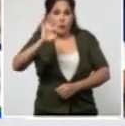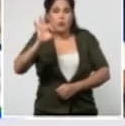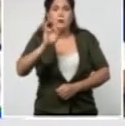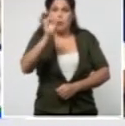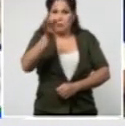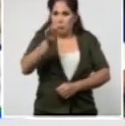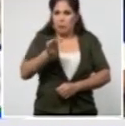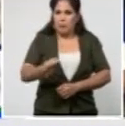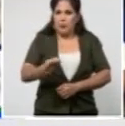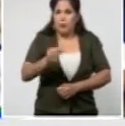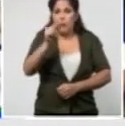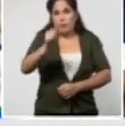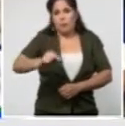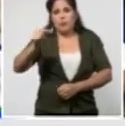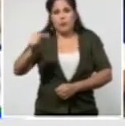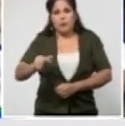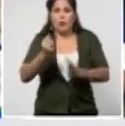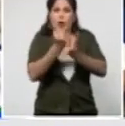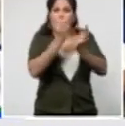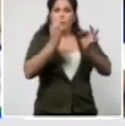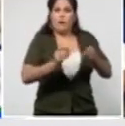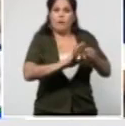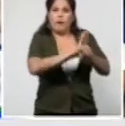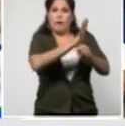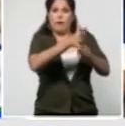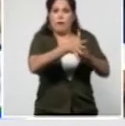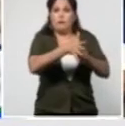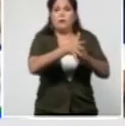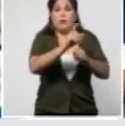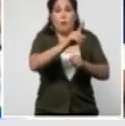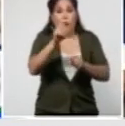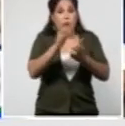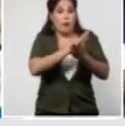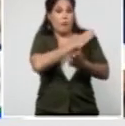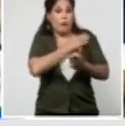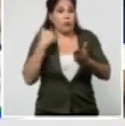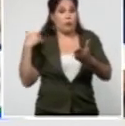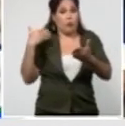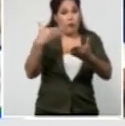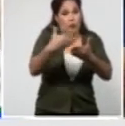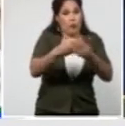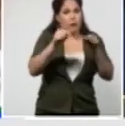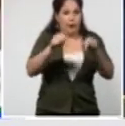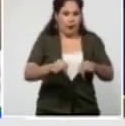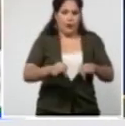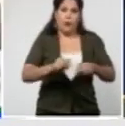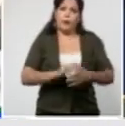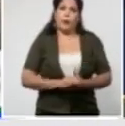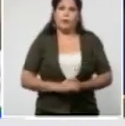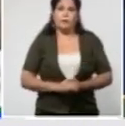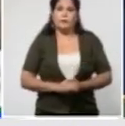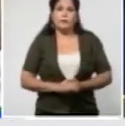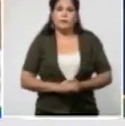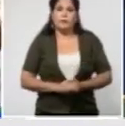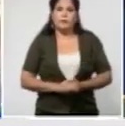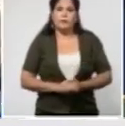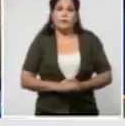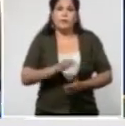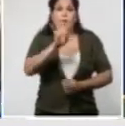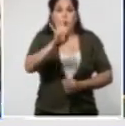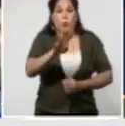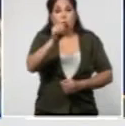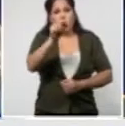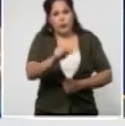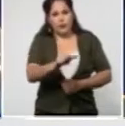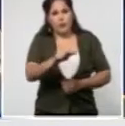93.5% who have recovered and have clinically and epidemiologically been discharged.